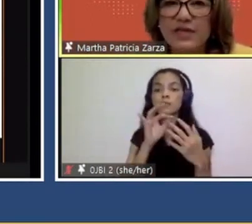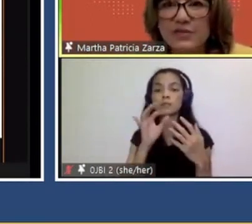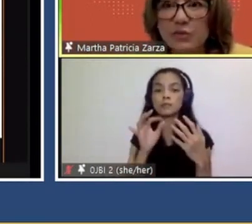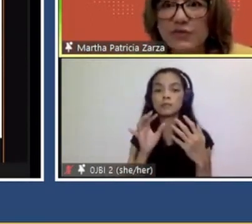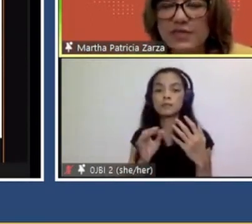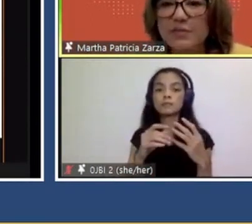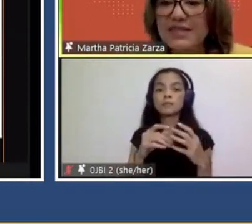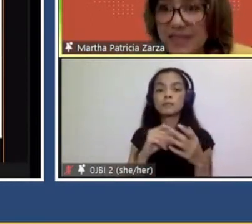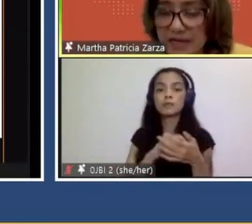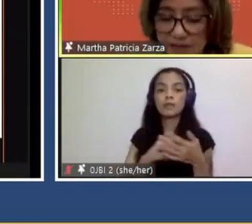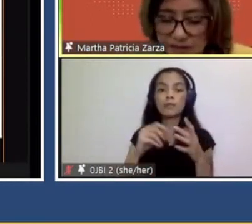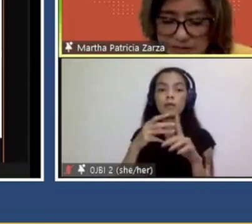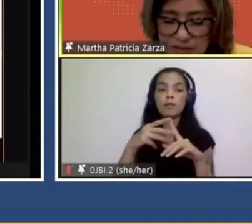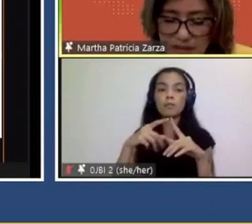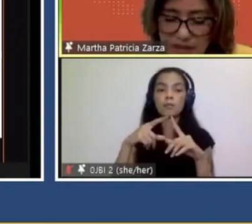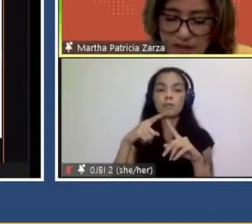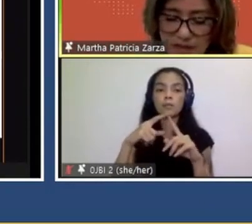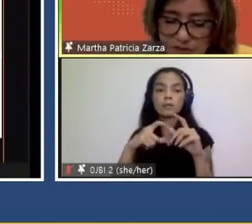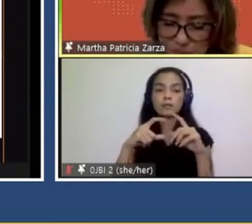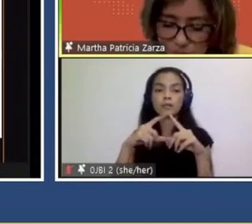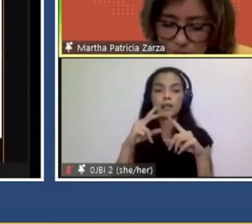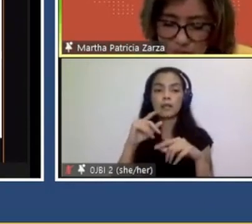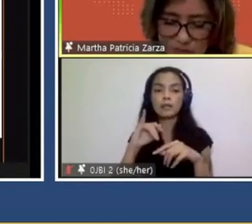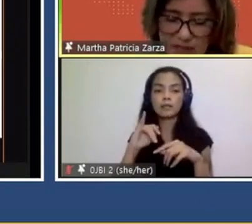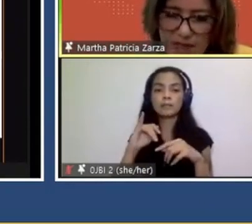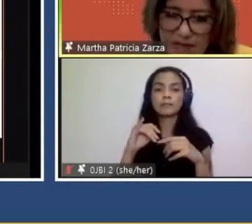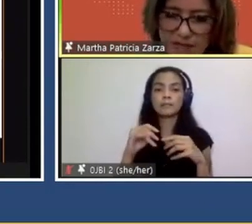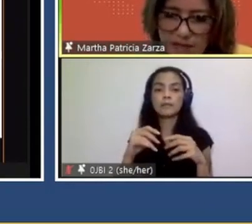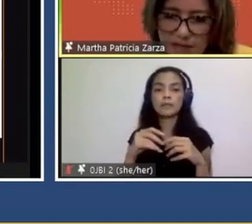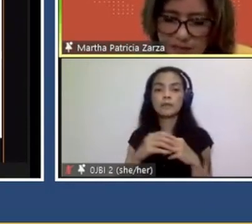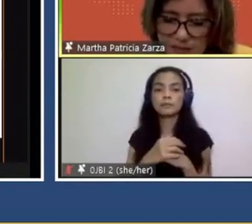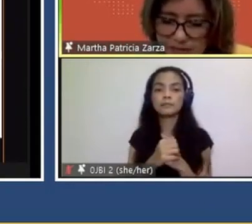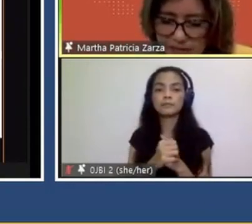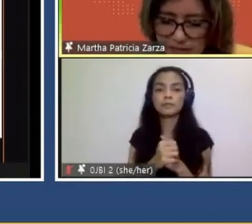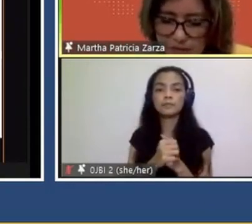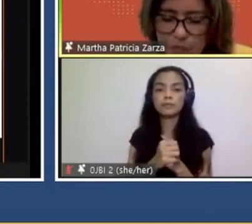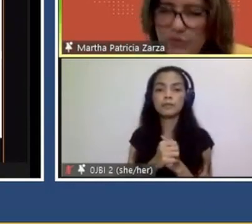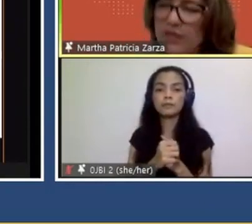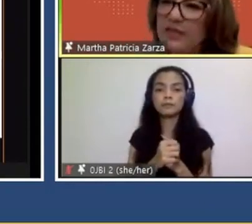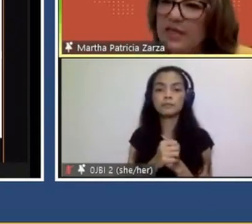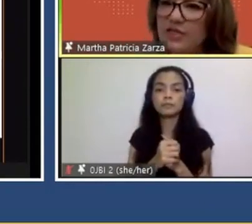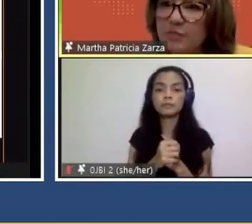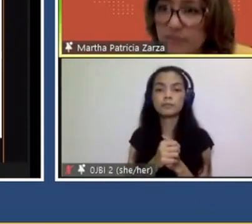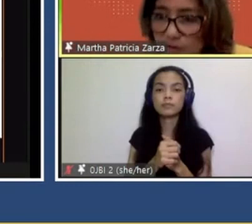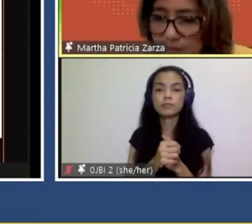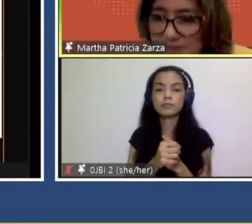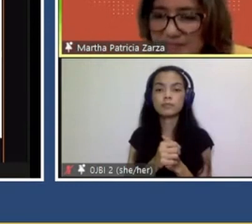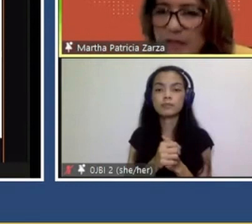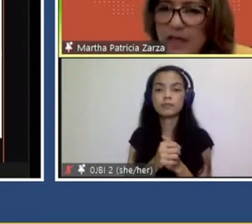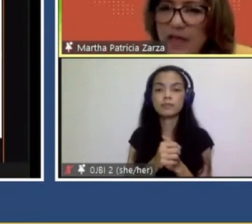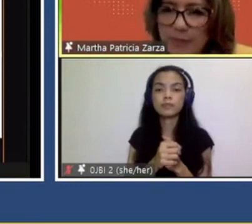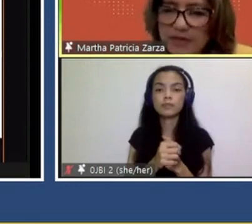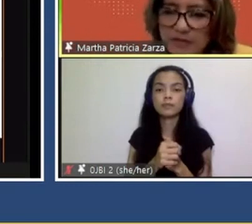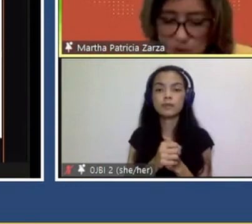of that stove is Patsari. It's a stove that it is very good in the energy